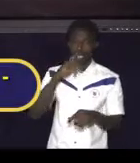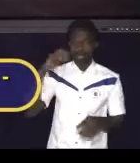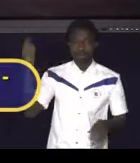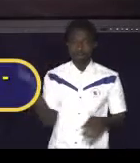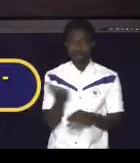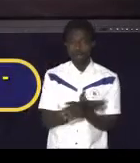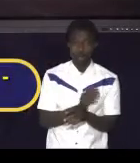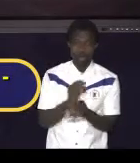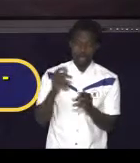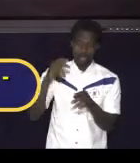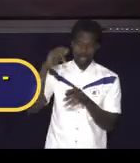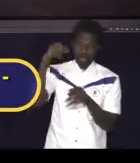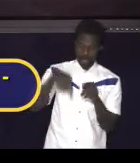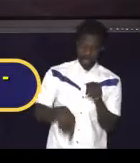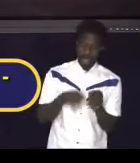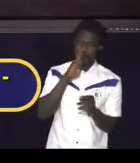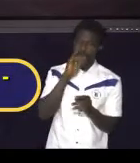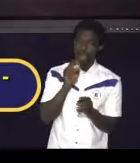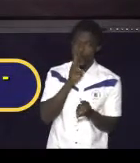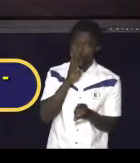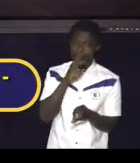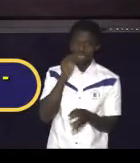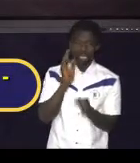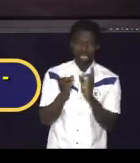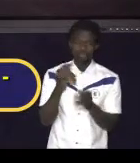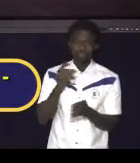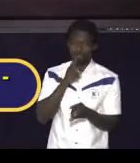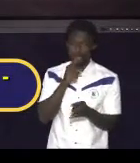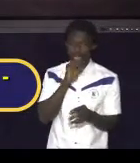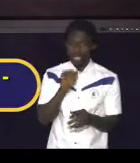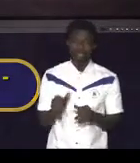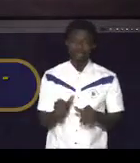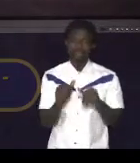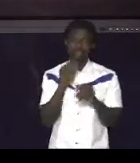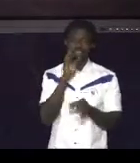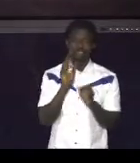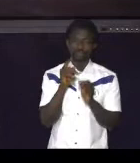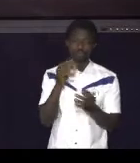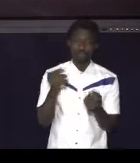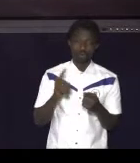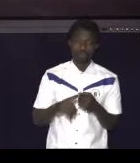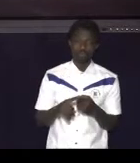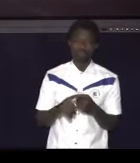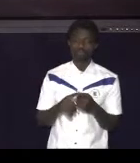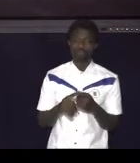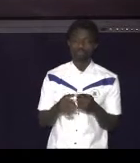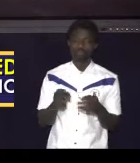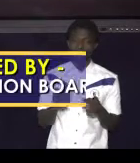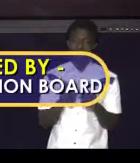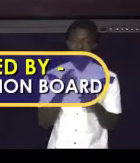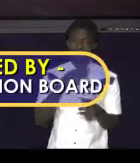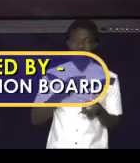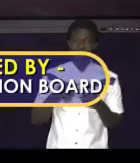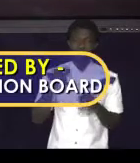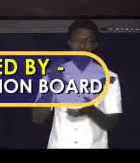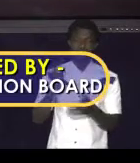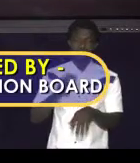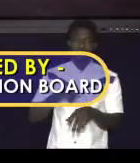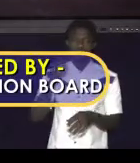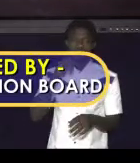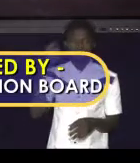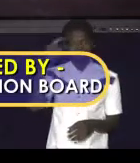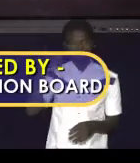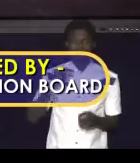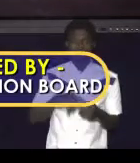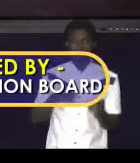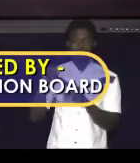by a flowing water if the water is consistent. So you want to be consistent, my friend. It's time for me to hand you over to Uncle Popo